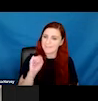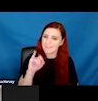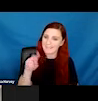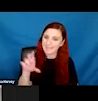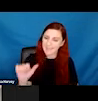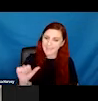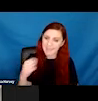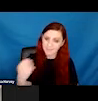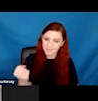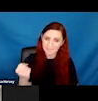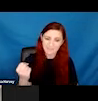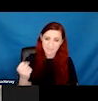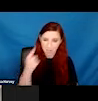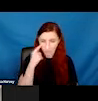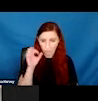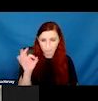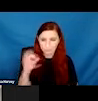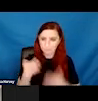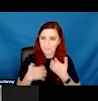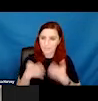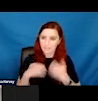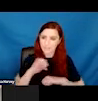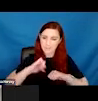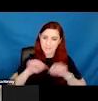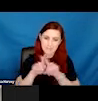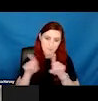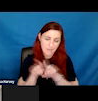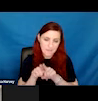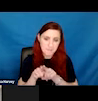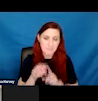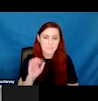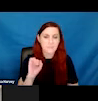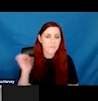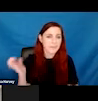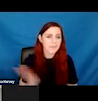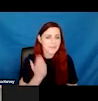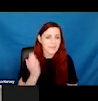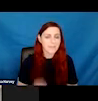that Selina had. It looked like a really interesting space. Next slide, please.